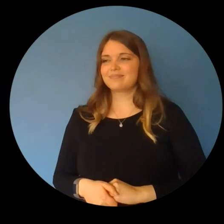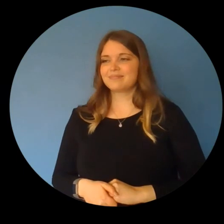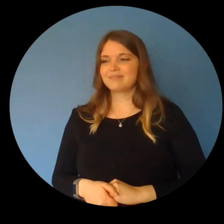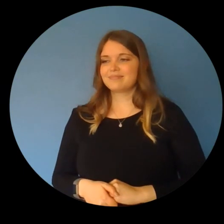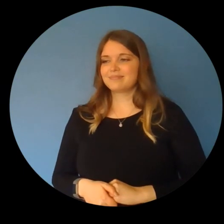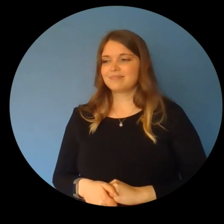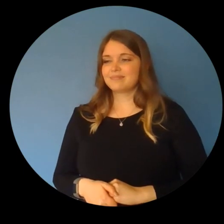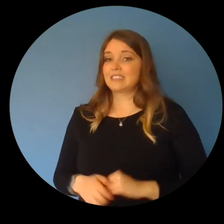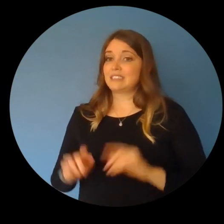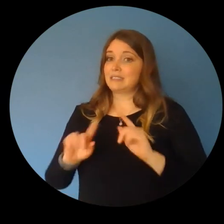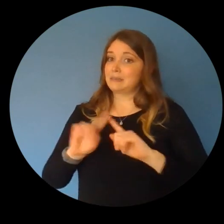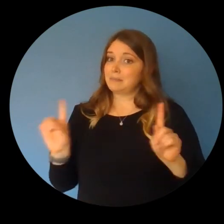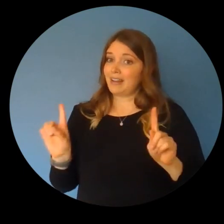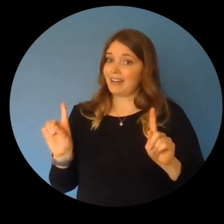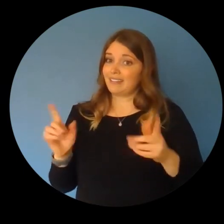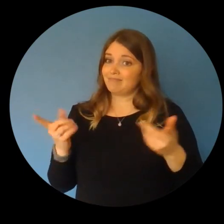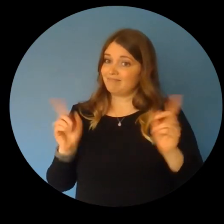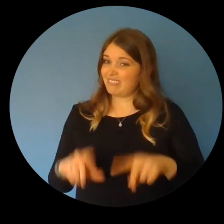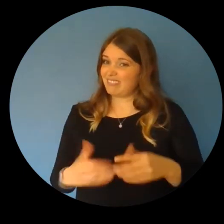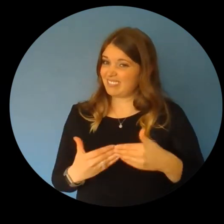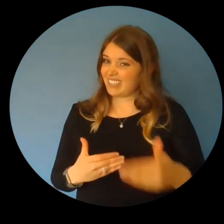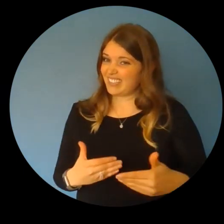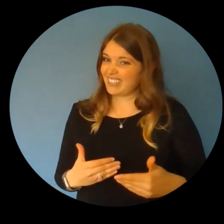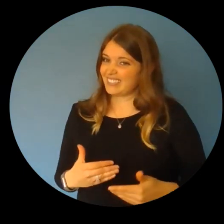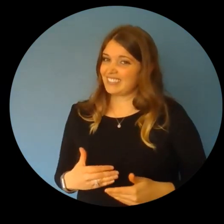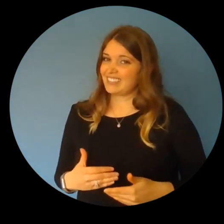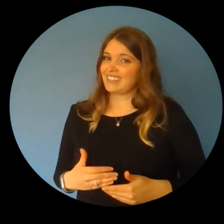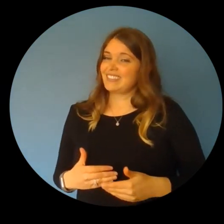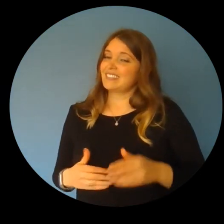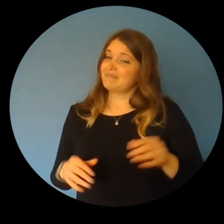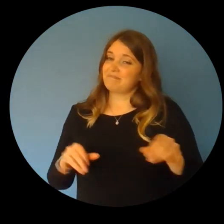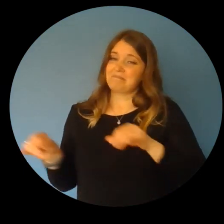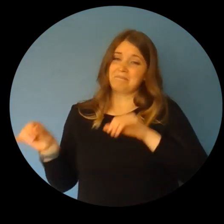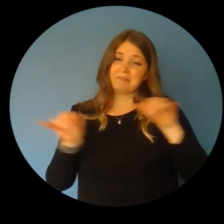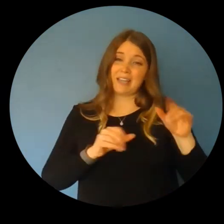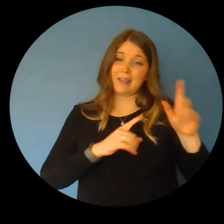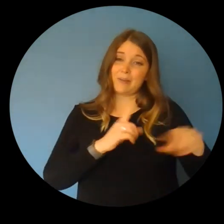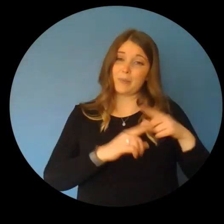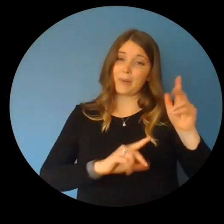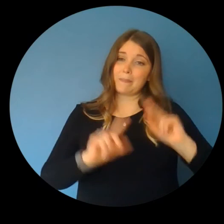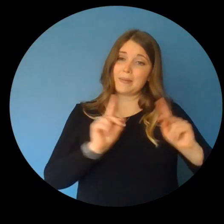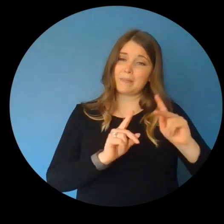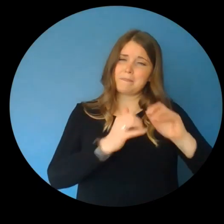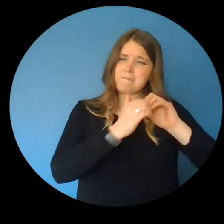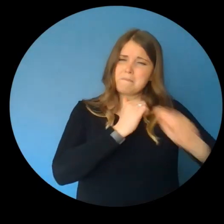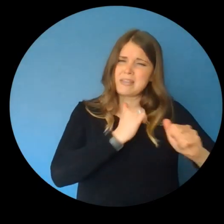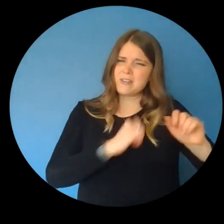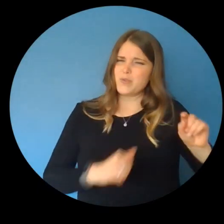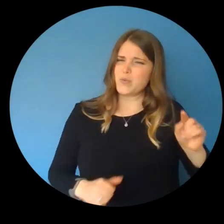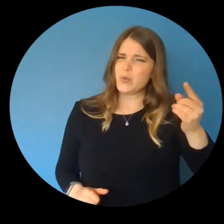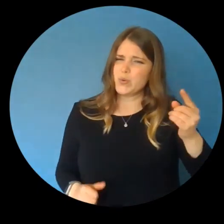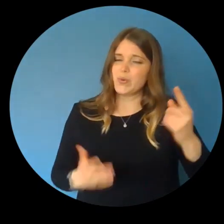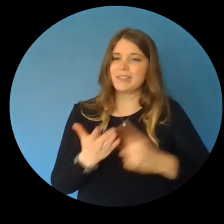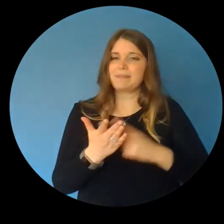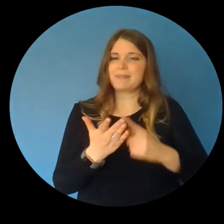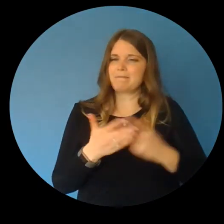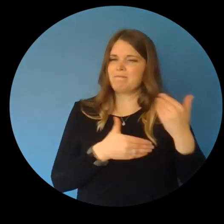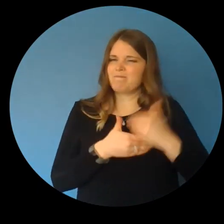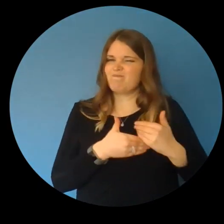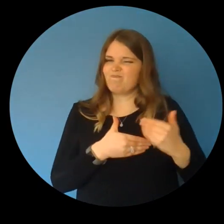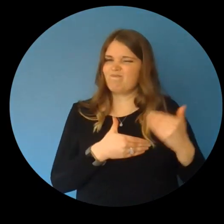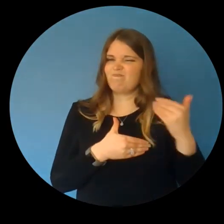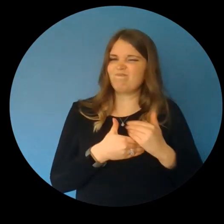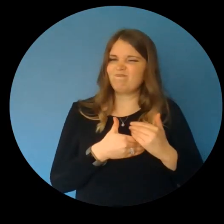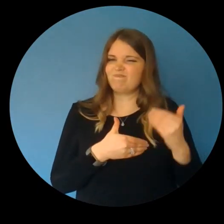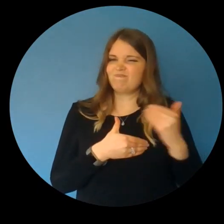Oh, but guess what happened next? Just like when people say mean things, sometimes bothers you a little bit